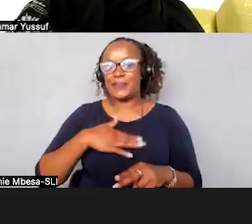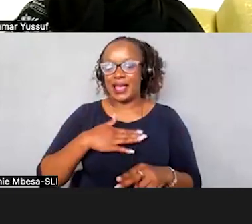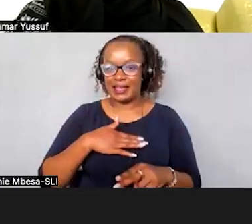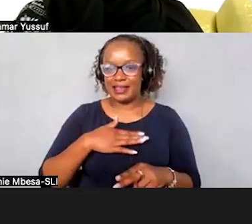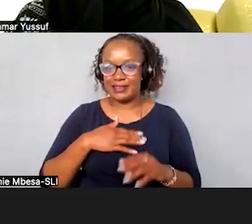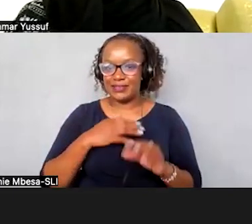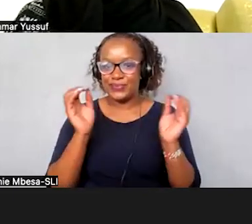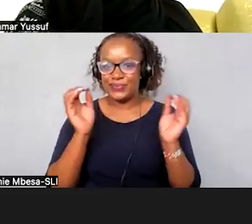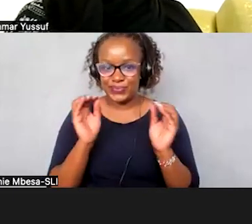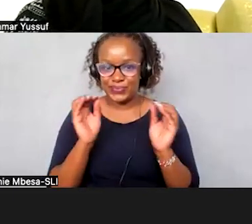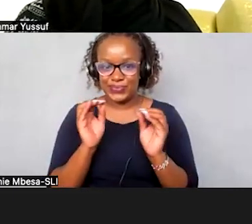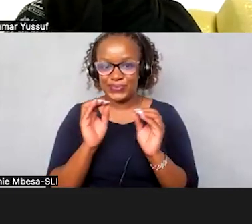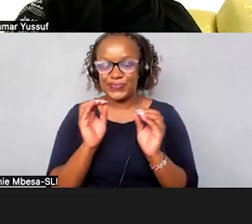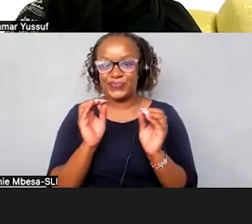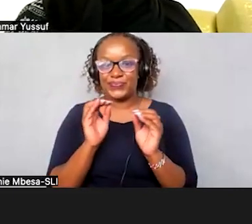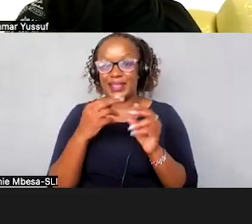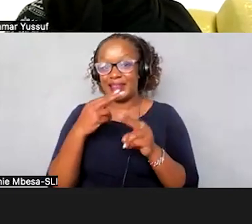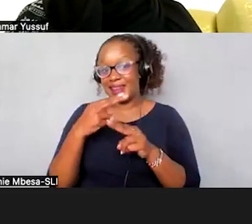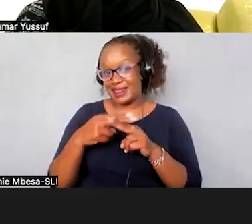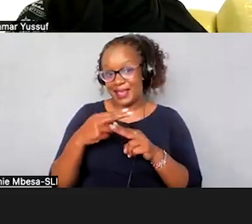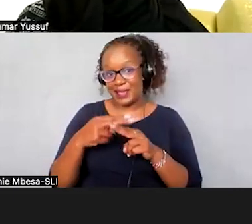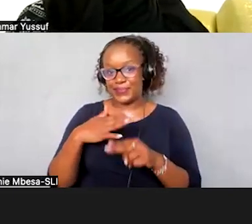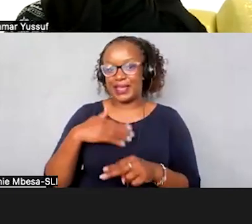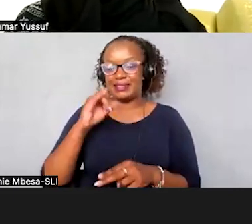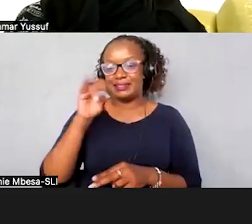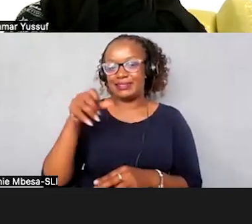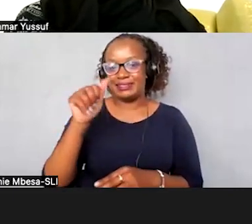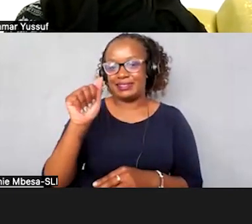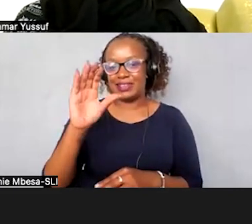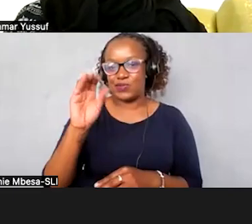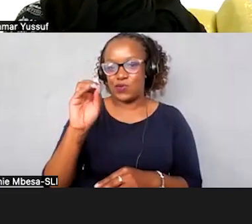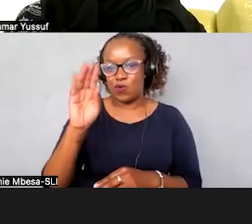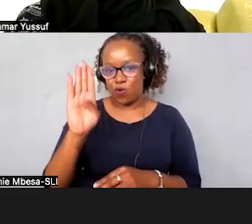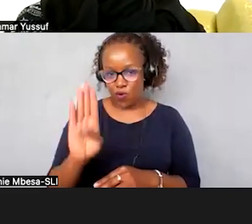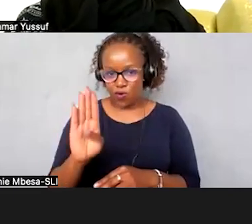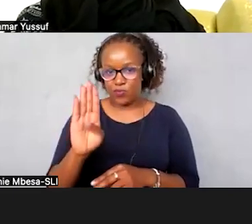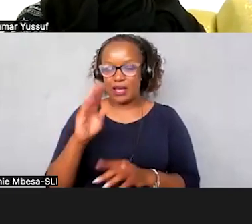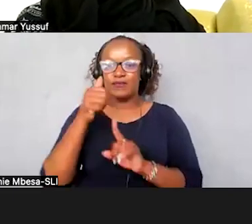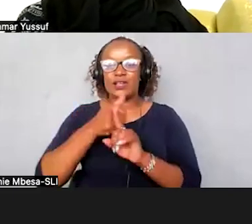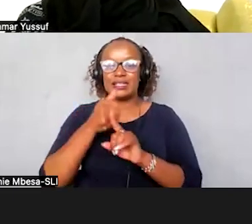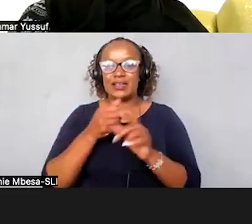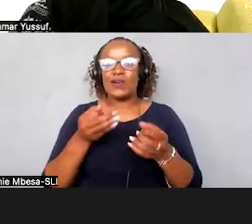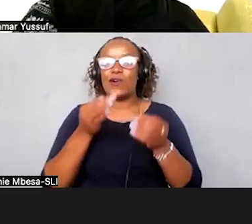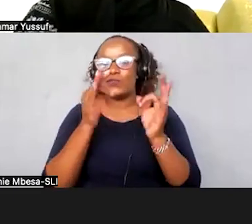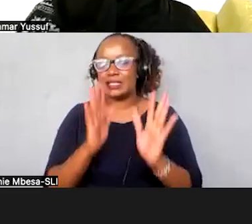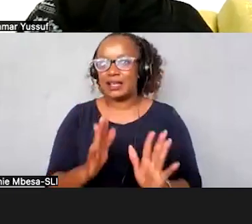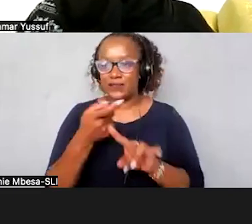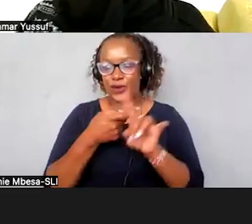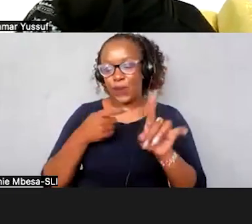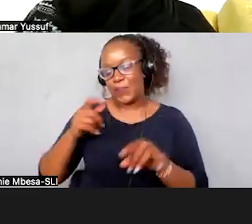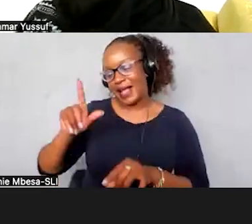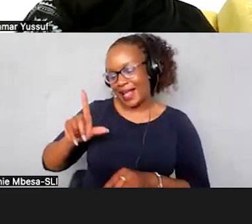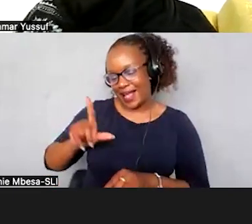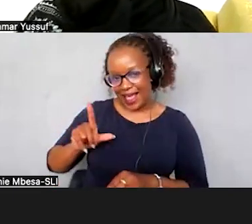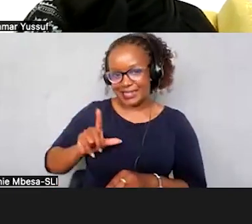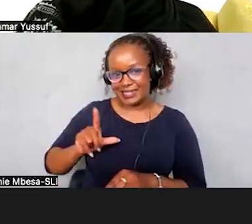you did not get it, my name is Jacob Okumu, an advocacy officer from the Girl Generation, and I will be your co-moderator. Our main